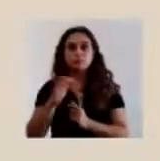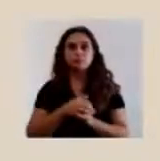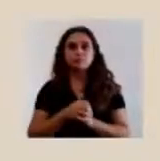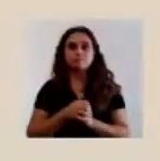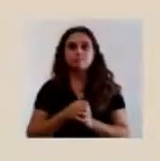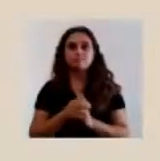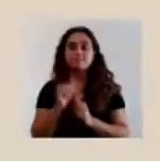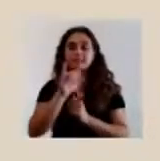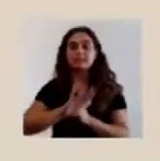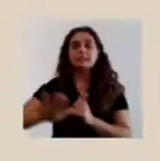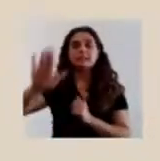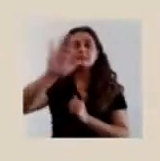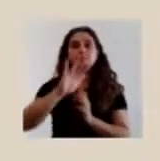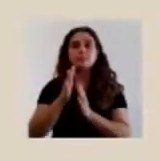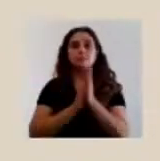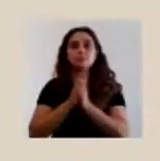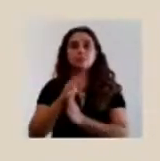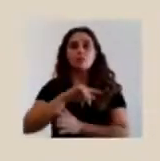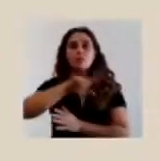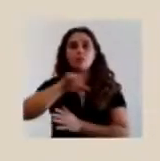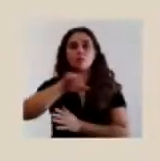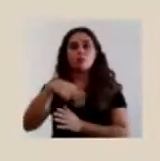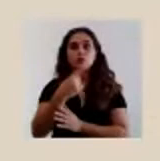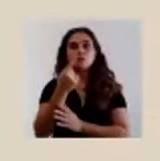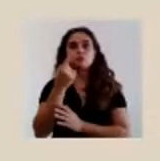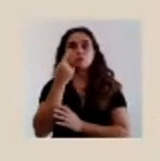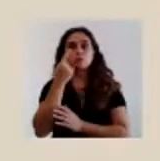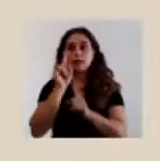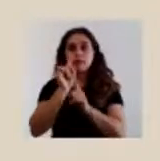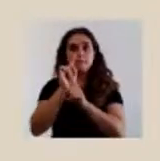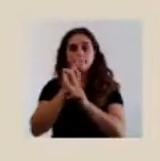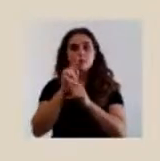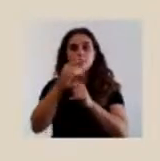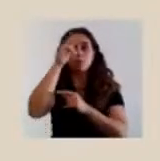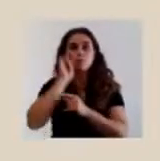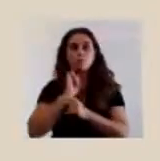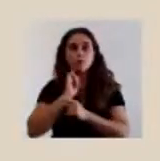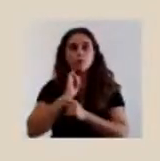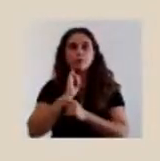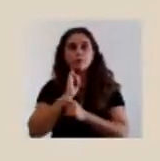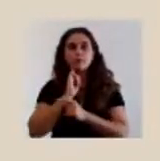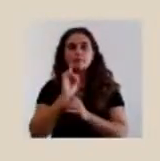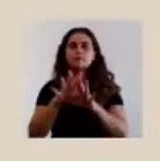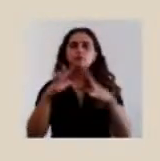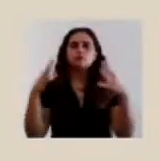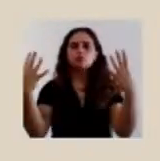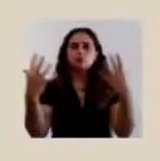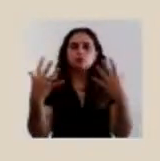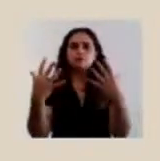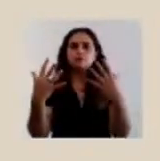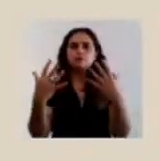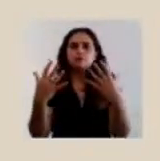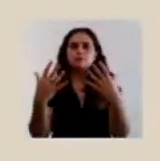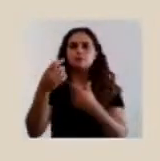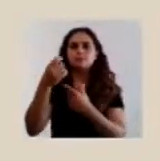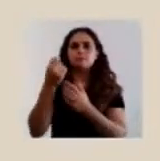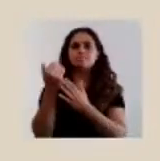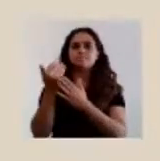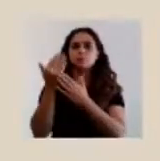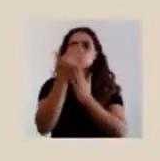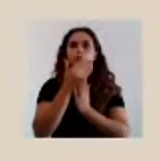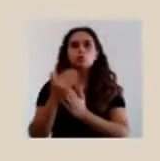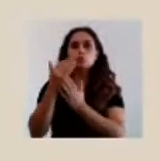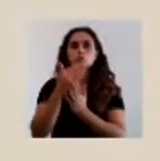the images used in the CV were all of the same woman. More generally, a study looking at